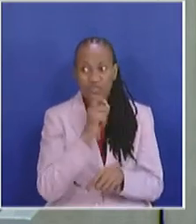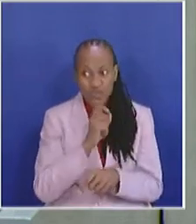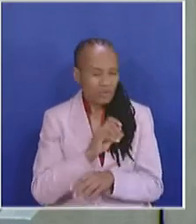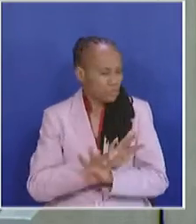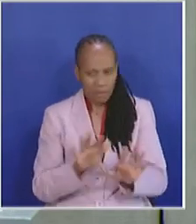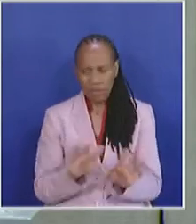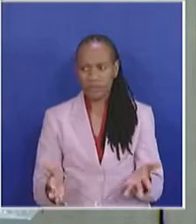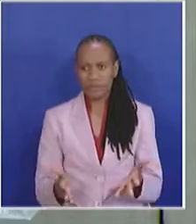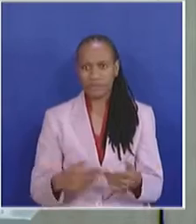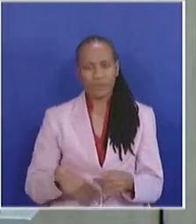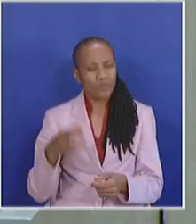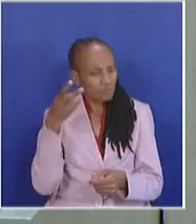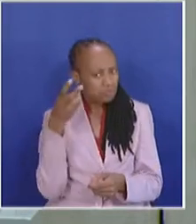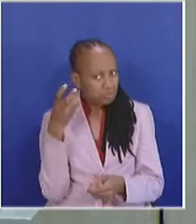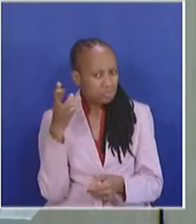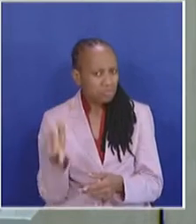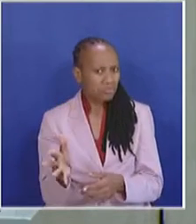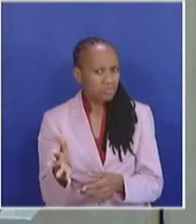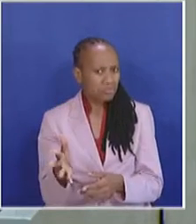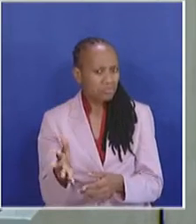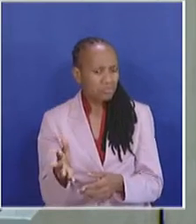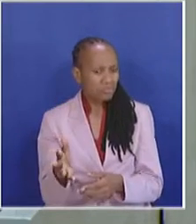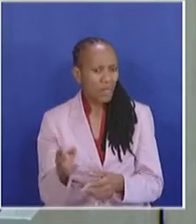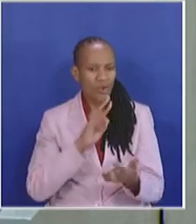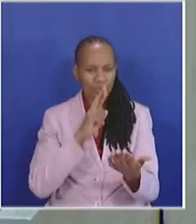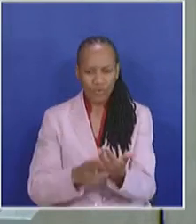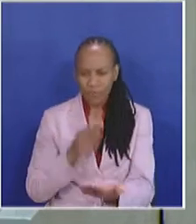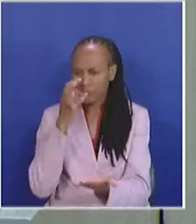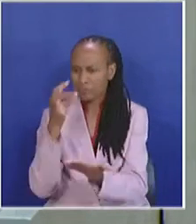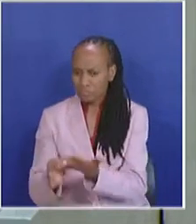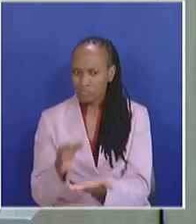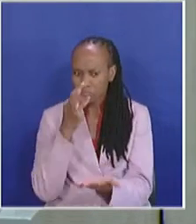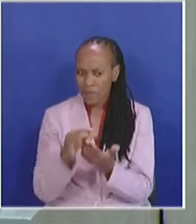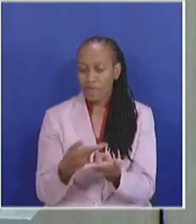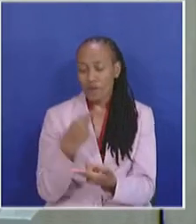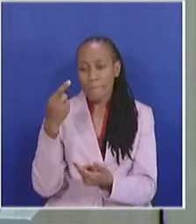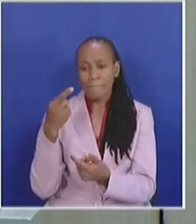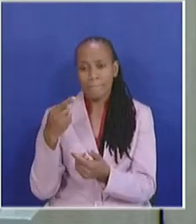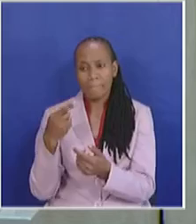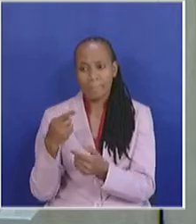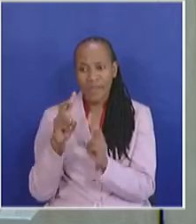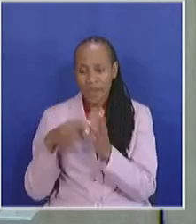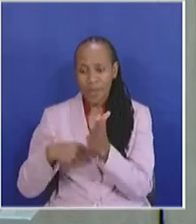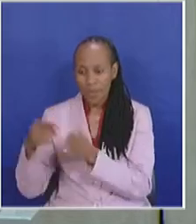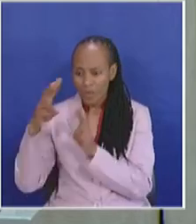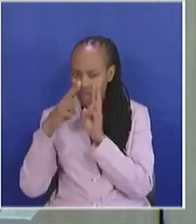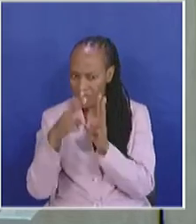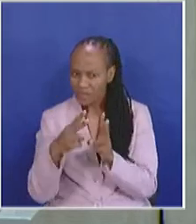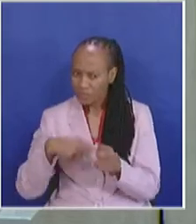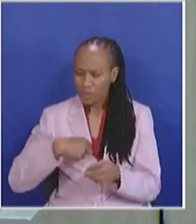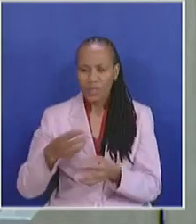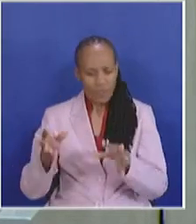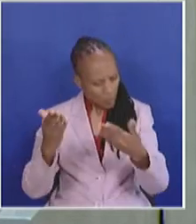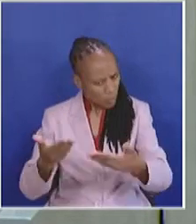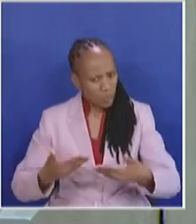completed. We note, Chairperson, the findings and recommendations of this NCOP week visit. in the spirit of